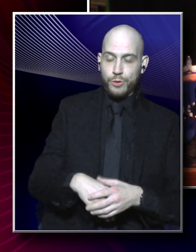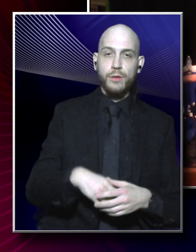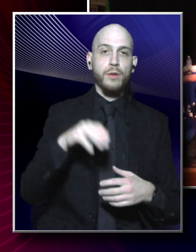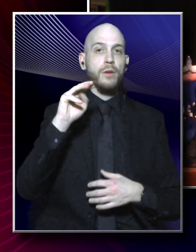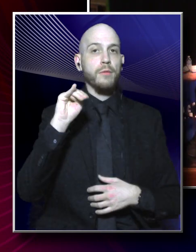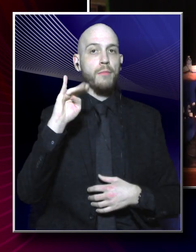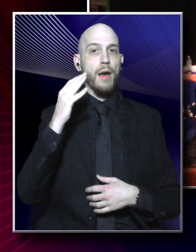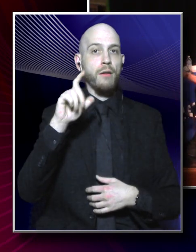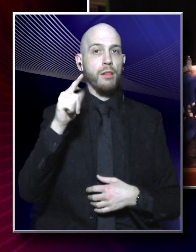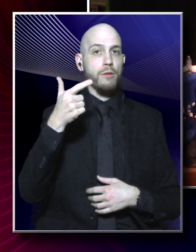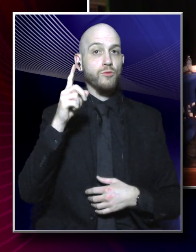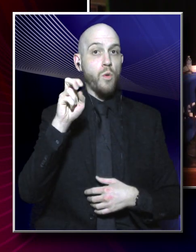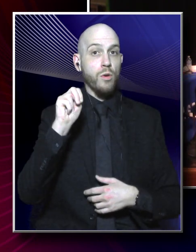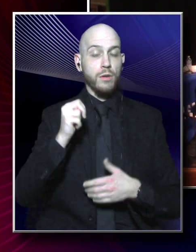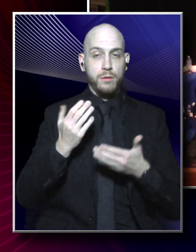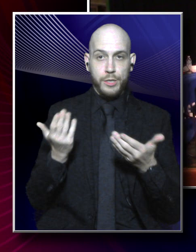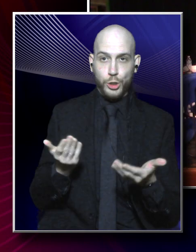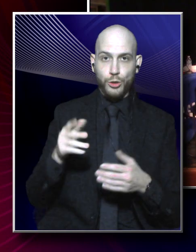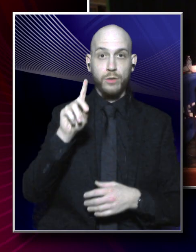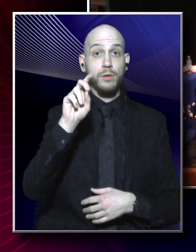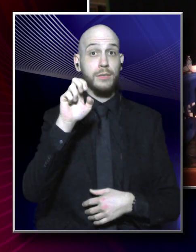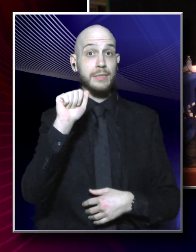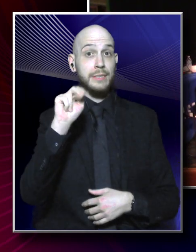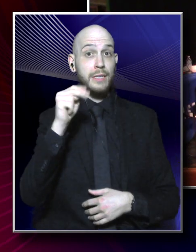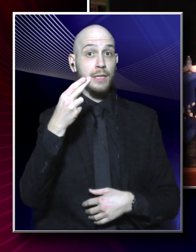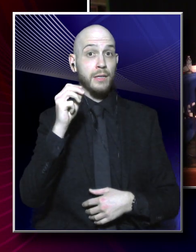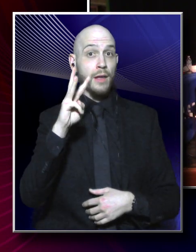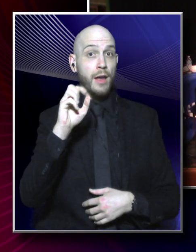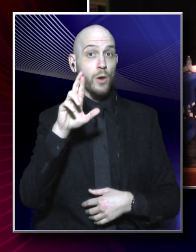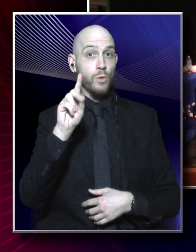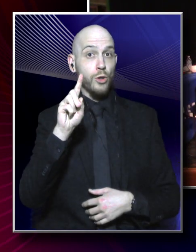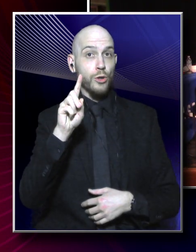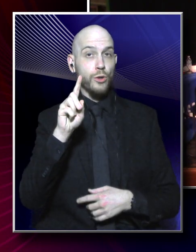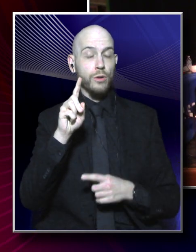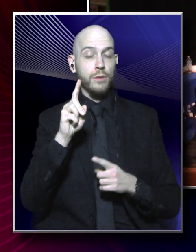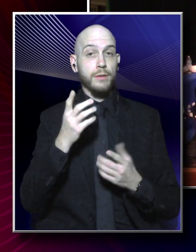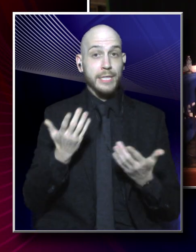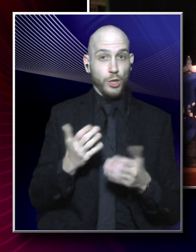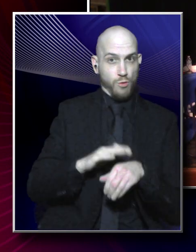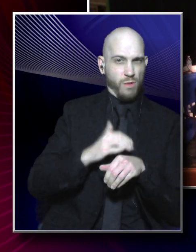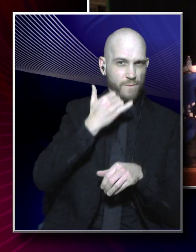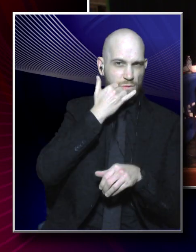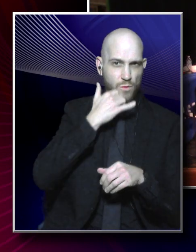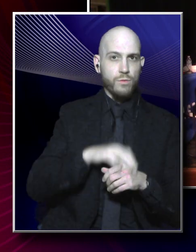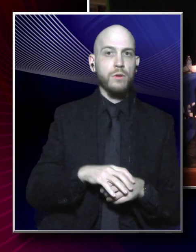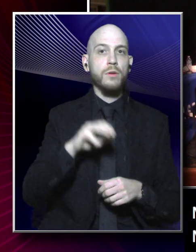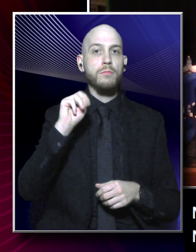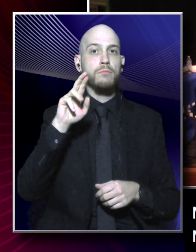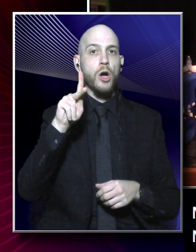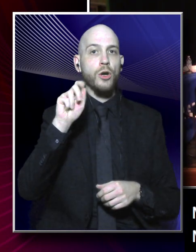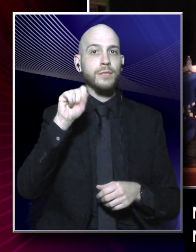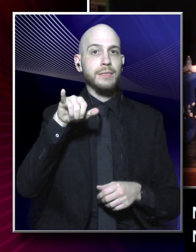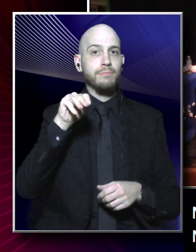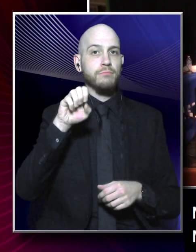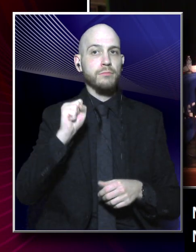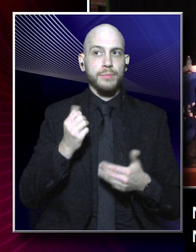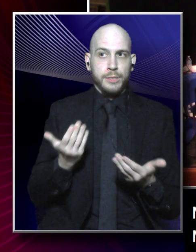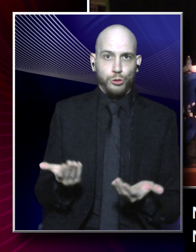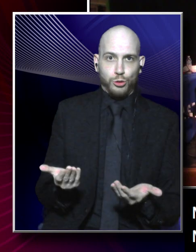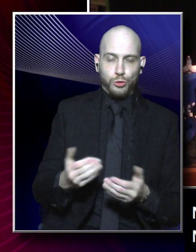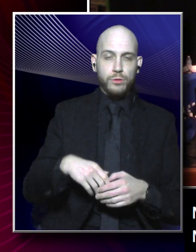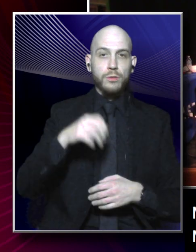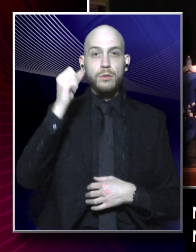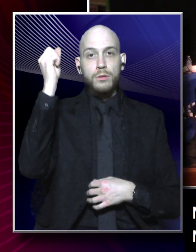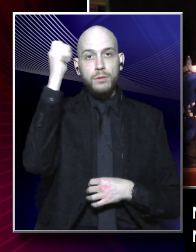Michael Gordon, Present. Dean Howard, Present. Mark Sims, Present. Sue